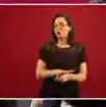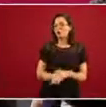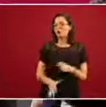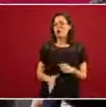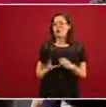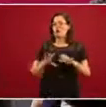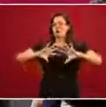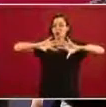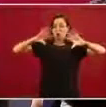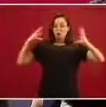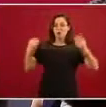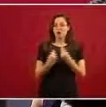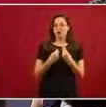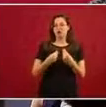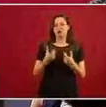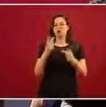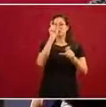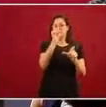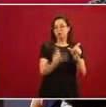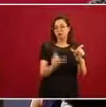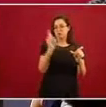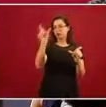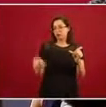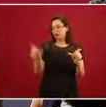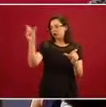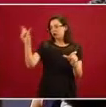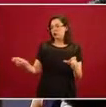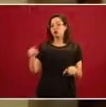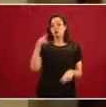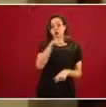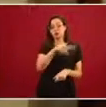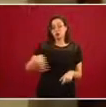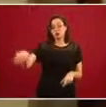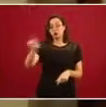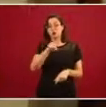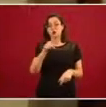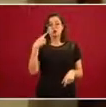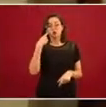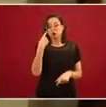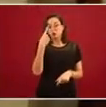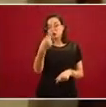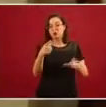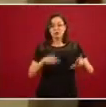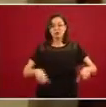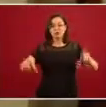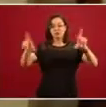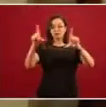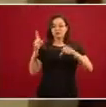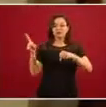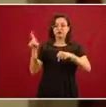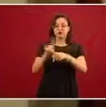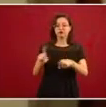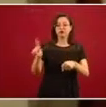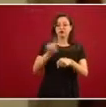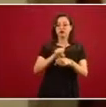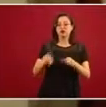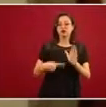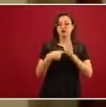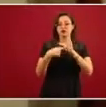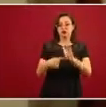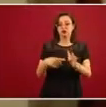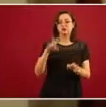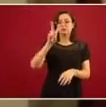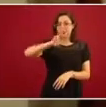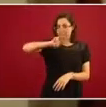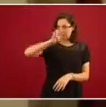or suspect cases? Which universe are we using to calculate these percentages? Because depending on these universes,